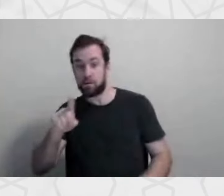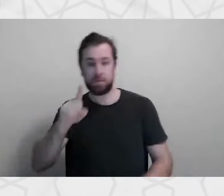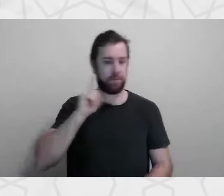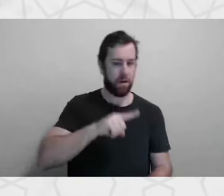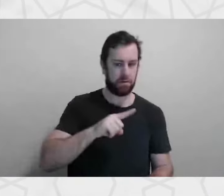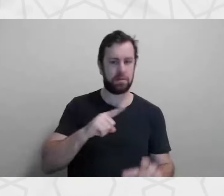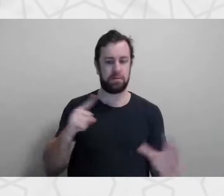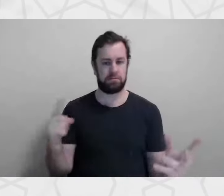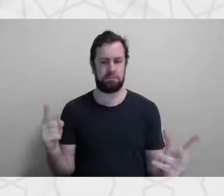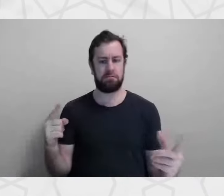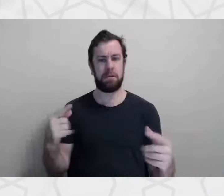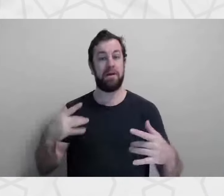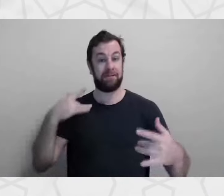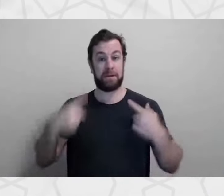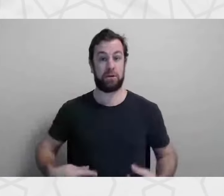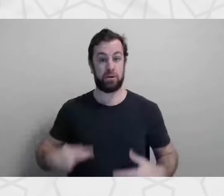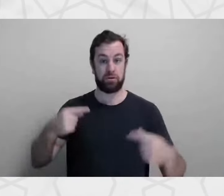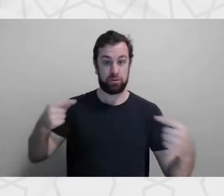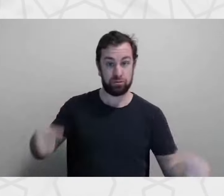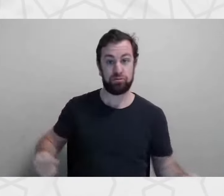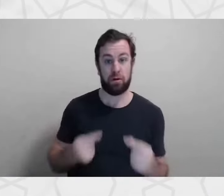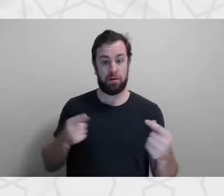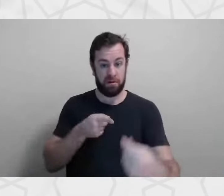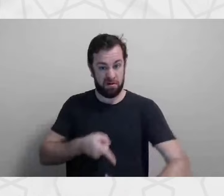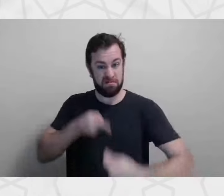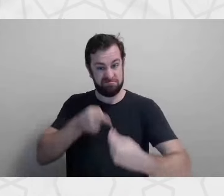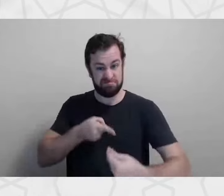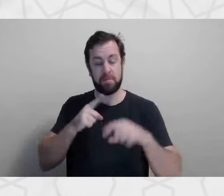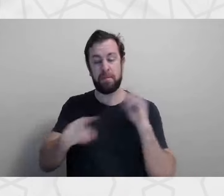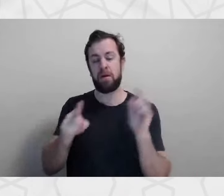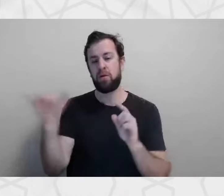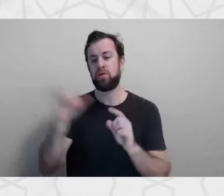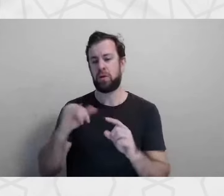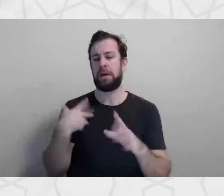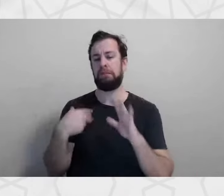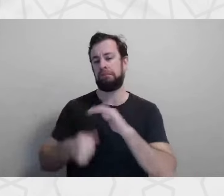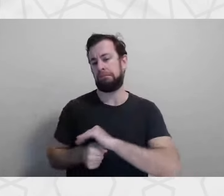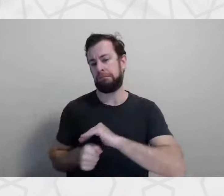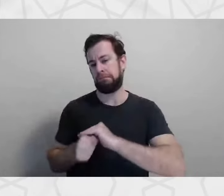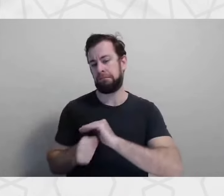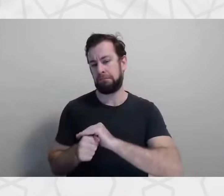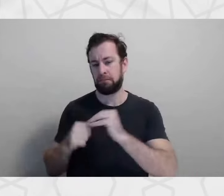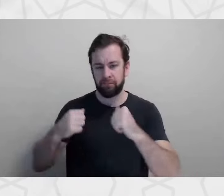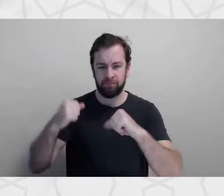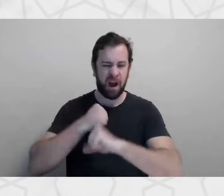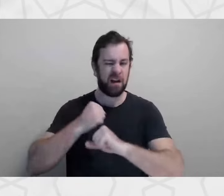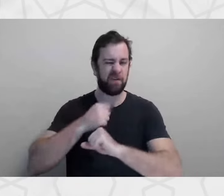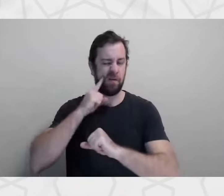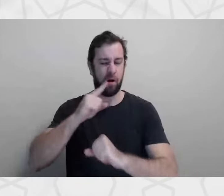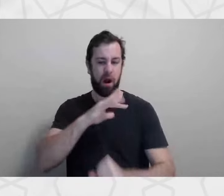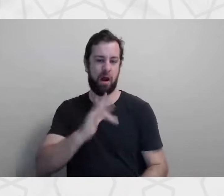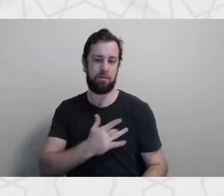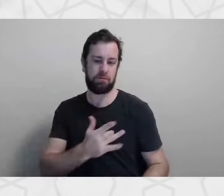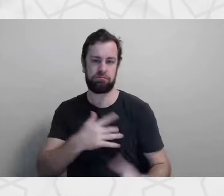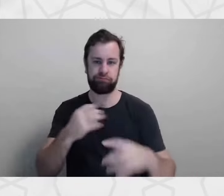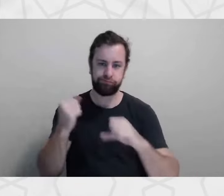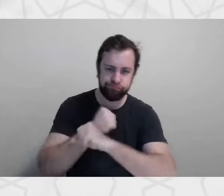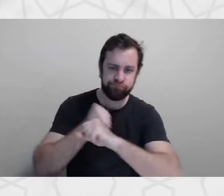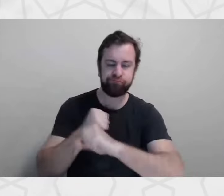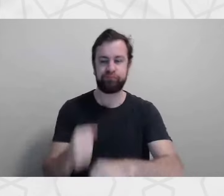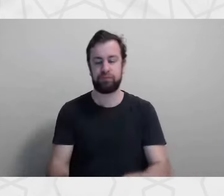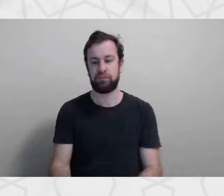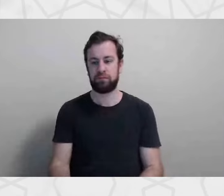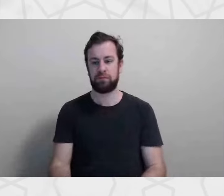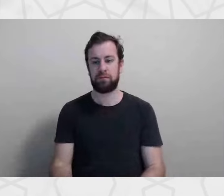world, but there is also a hidden battle of the hearts. And this battle for